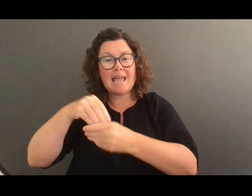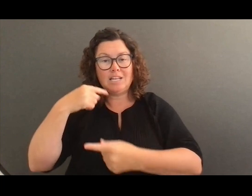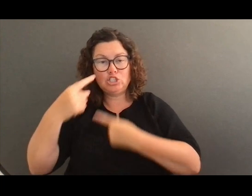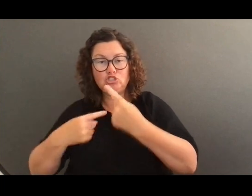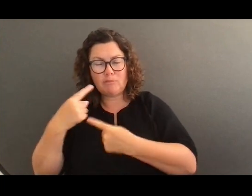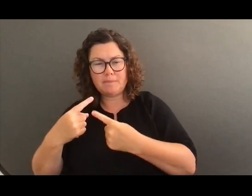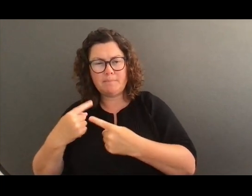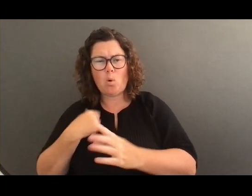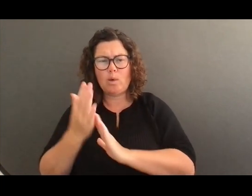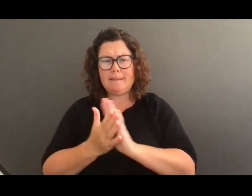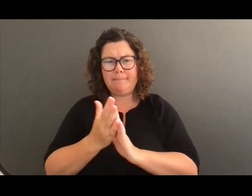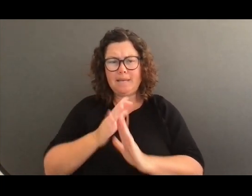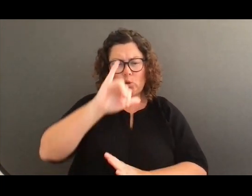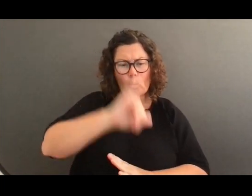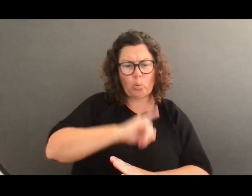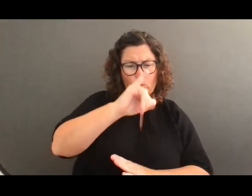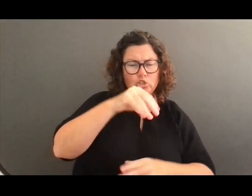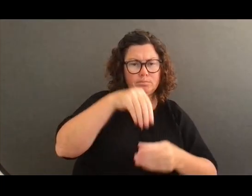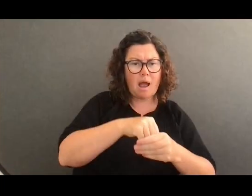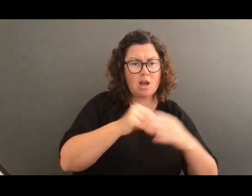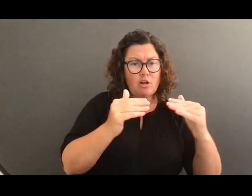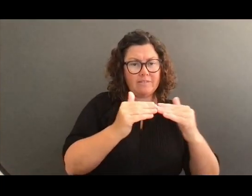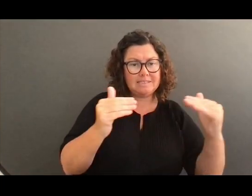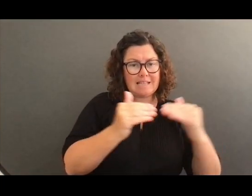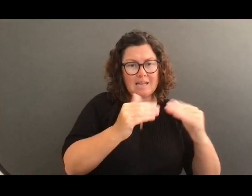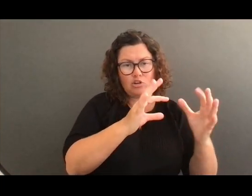standard relates to which content. And it's been